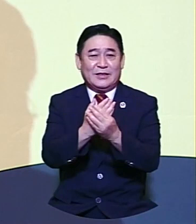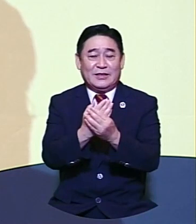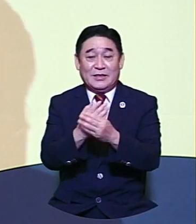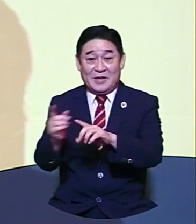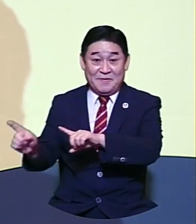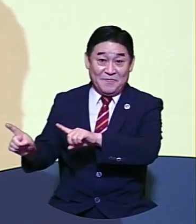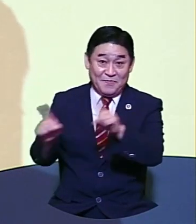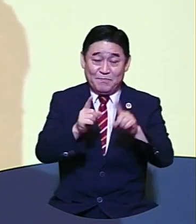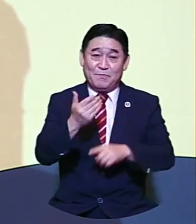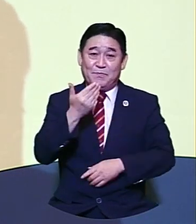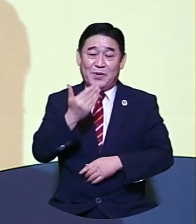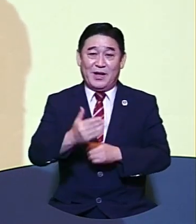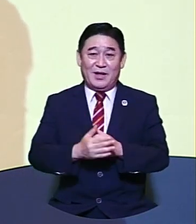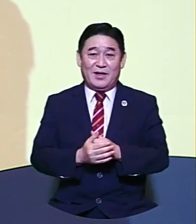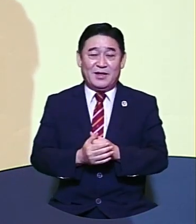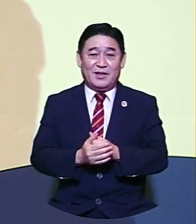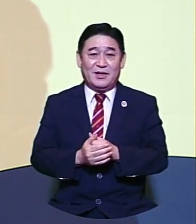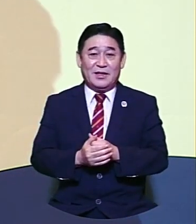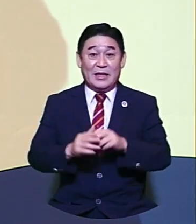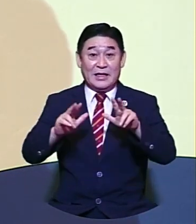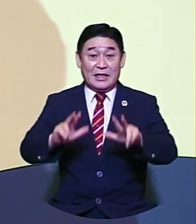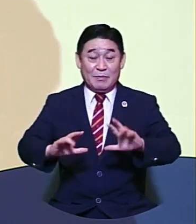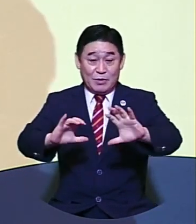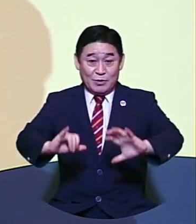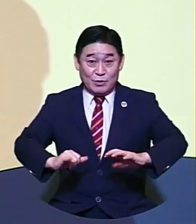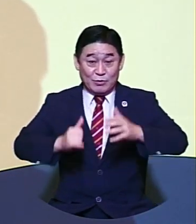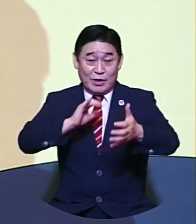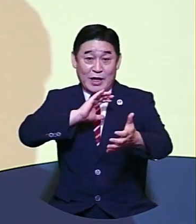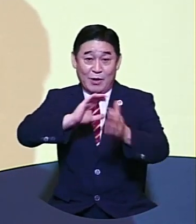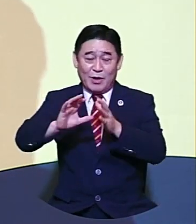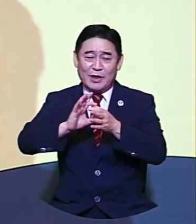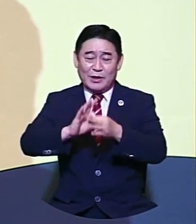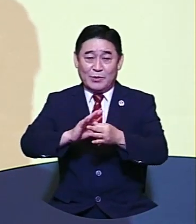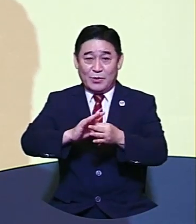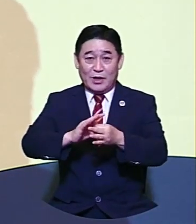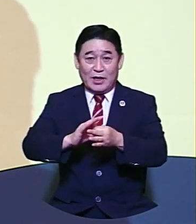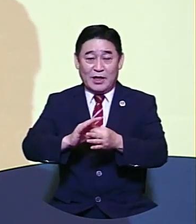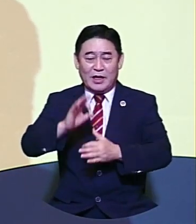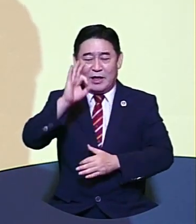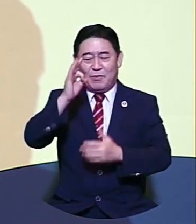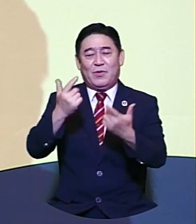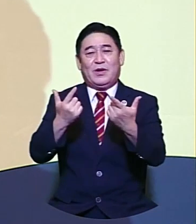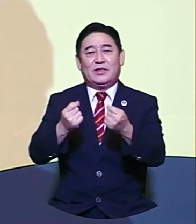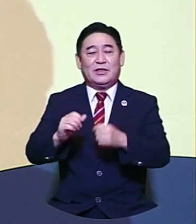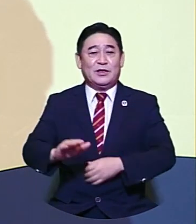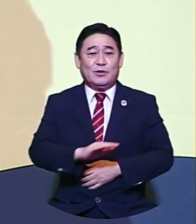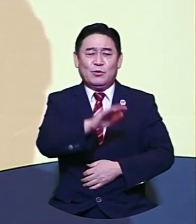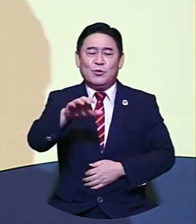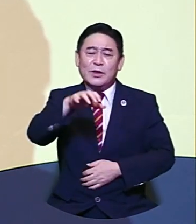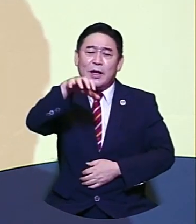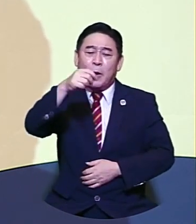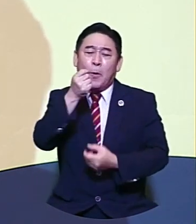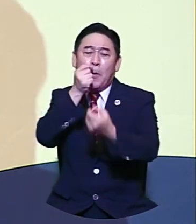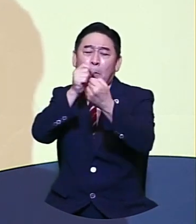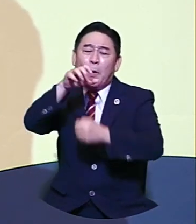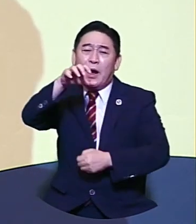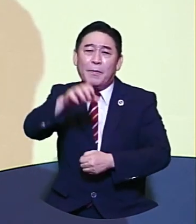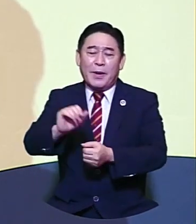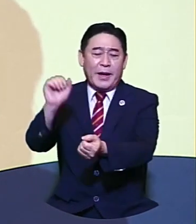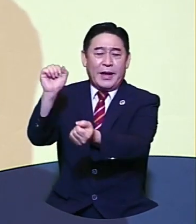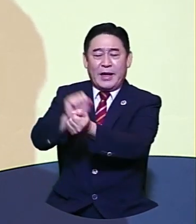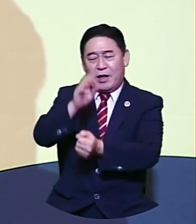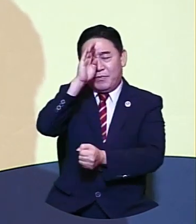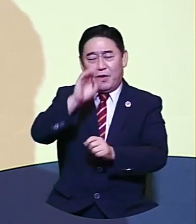truly safe and free from COVID-19. As we have found out through today's conference, the